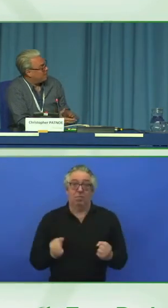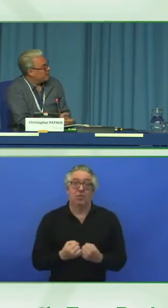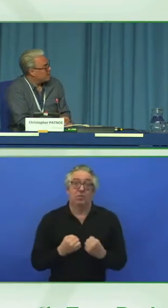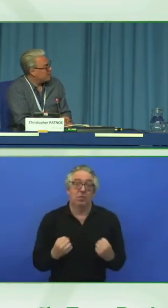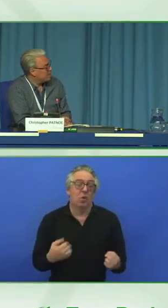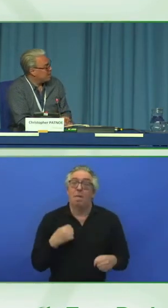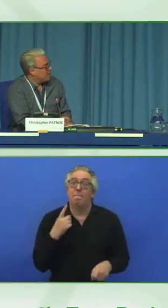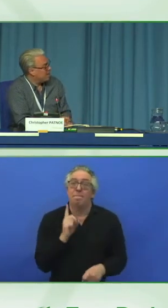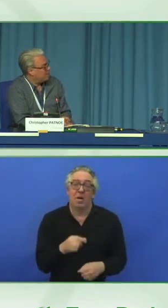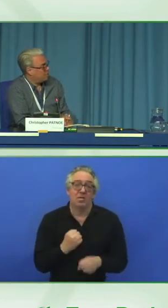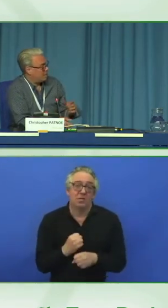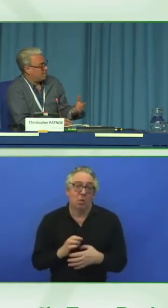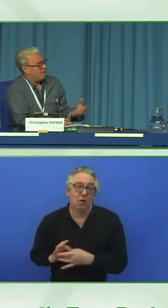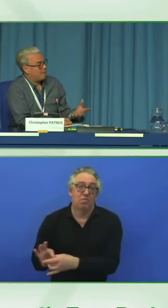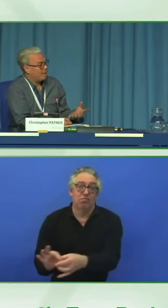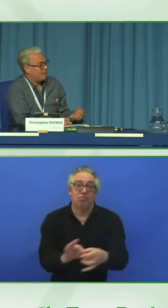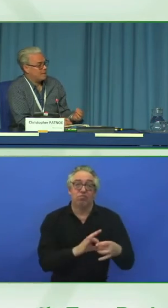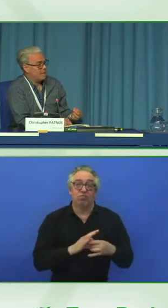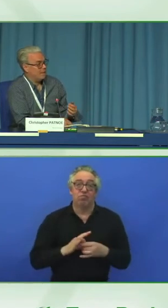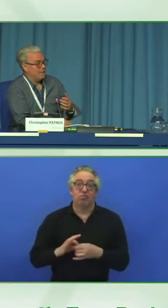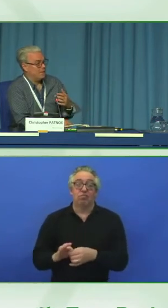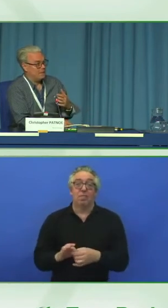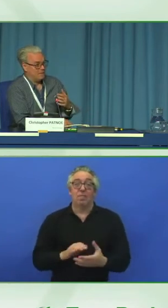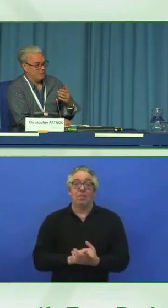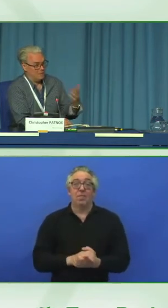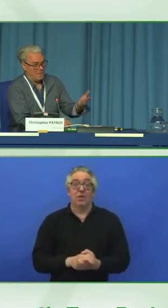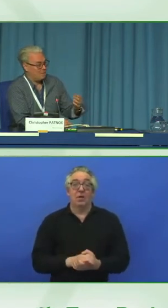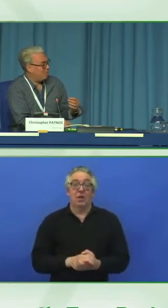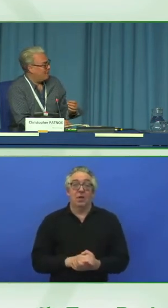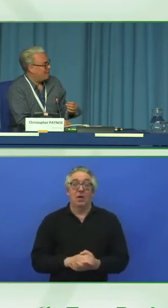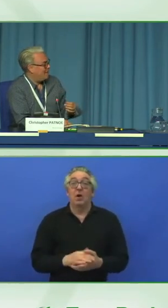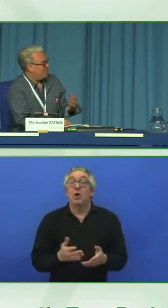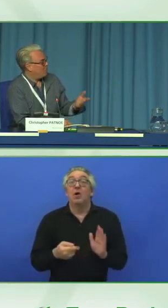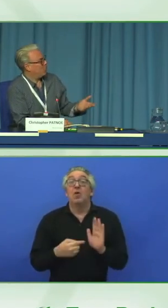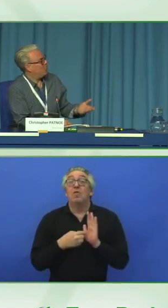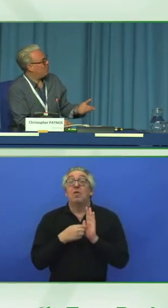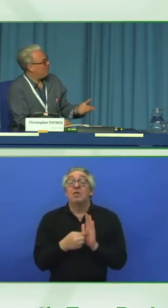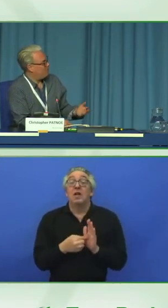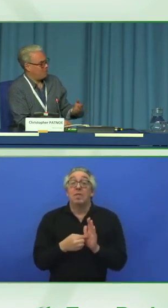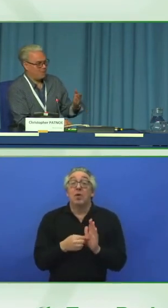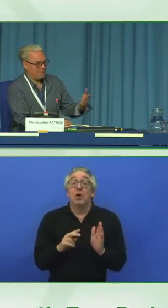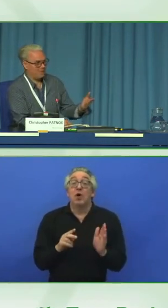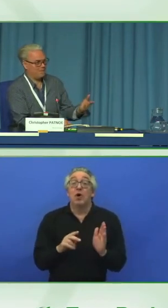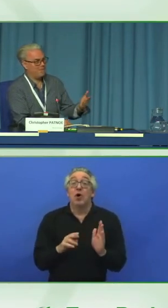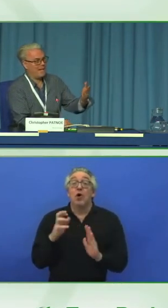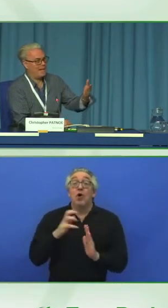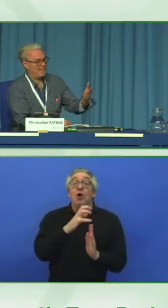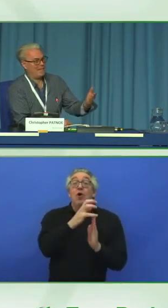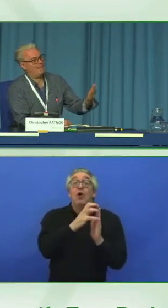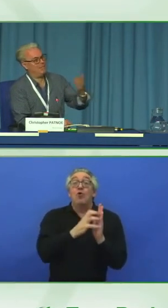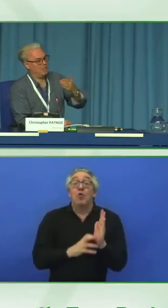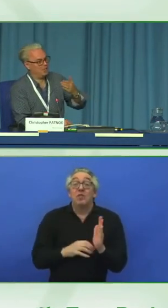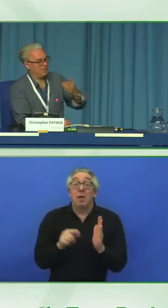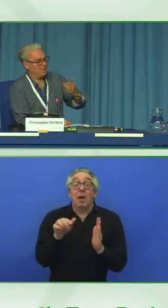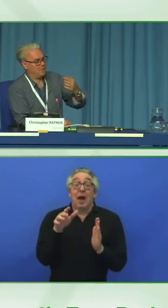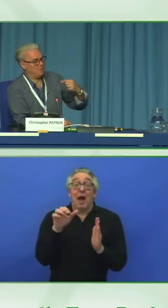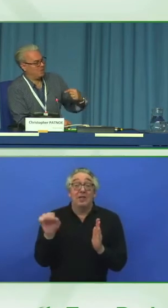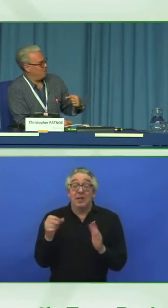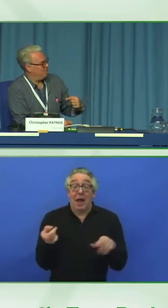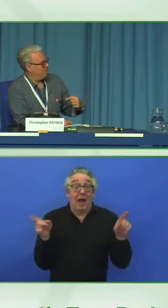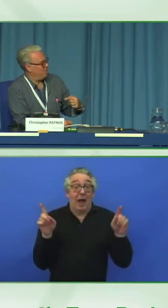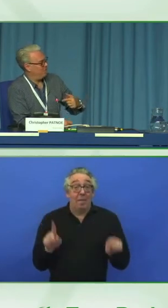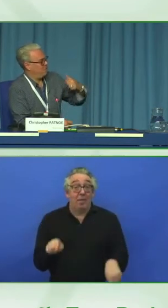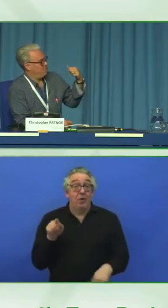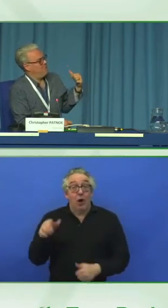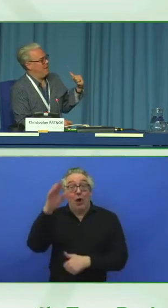the specific instance, when it came to transcribe glass, to Meera's point, it's who you know. This person's dad happened to know somebody who